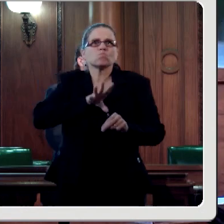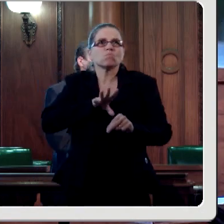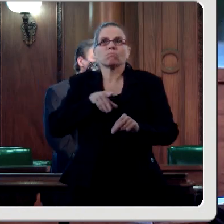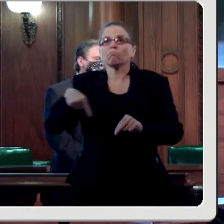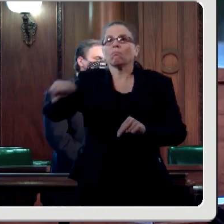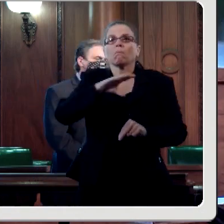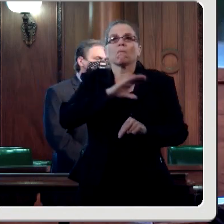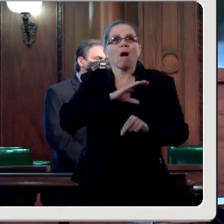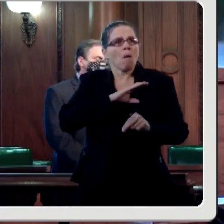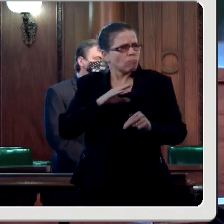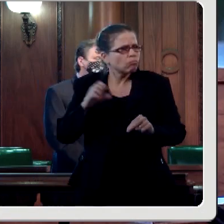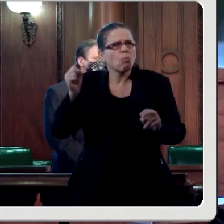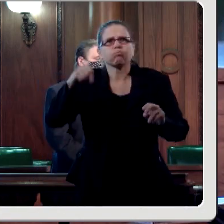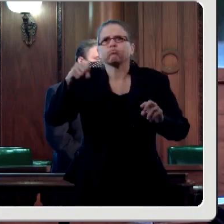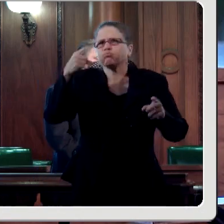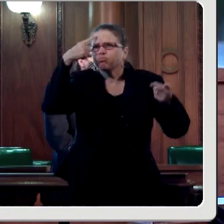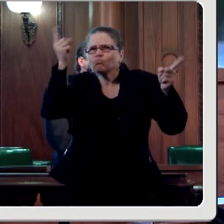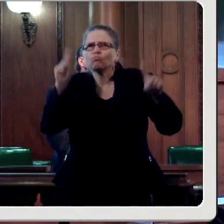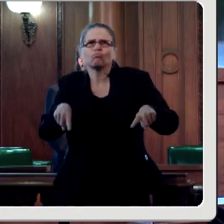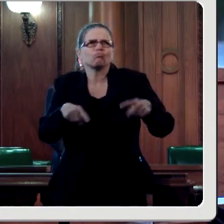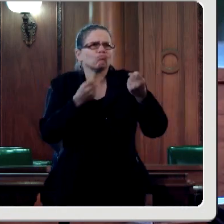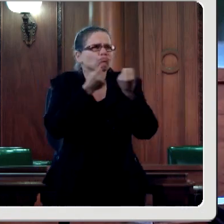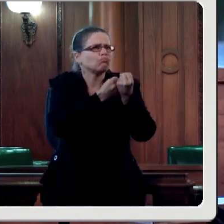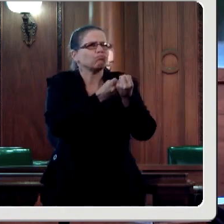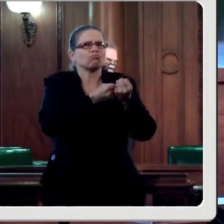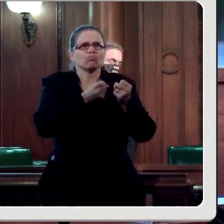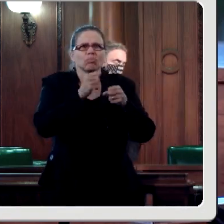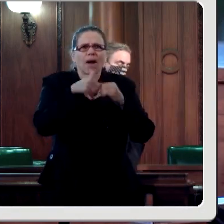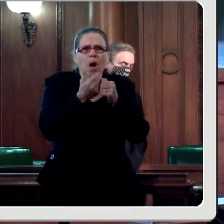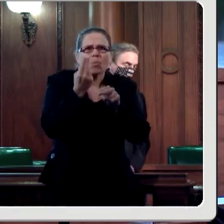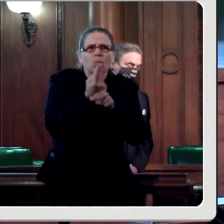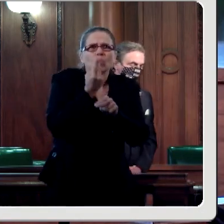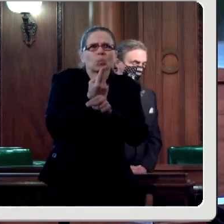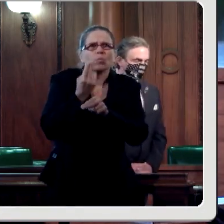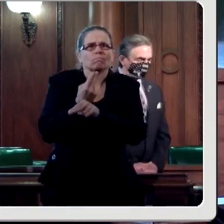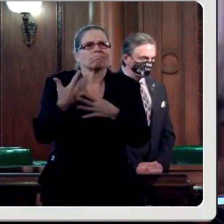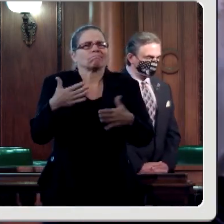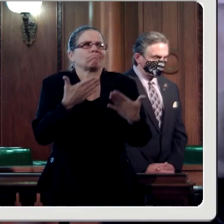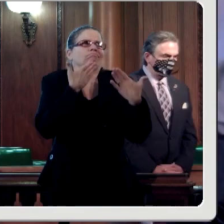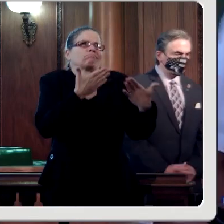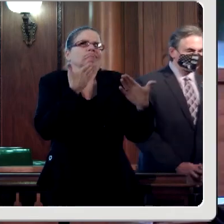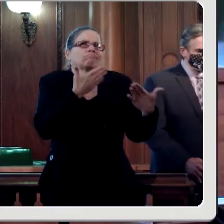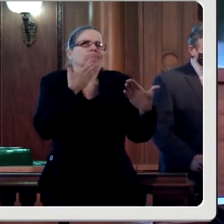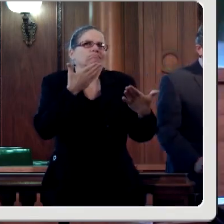due diligence with the program. So I thank them. Thank you, Mayor. Thank you, Commissioner.